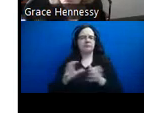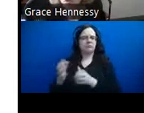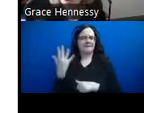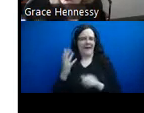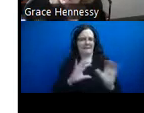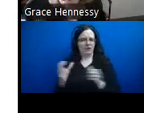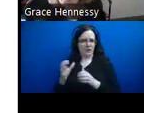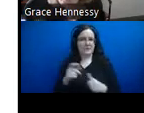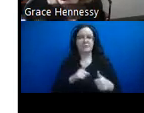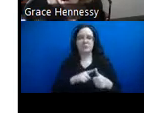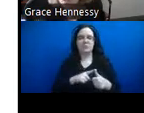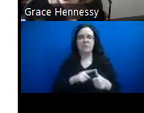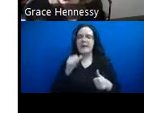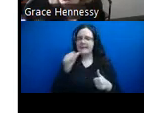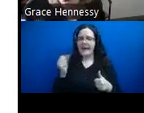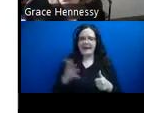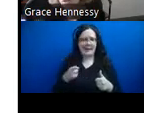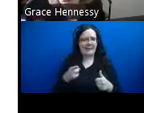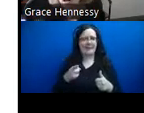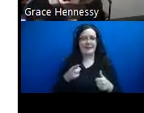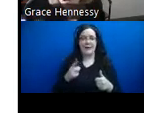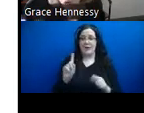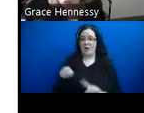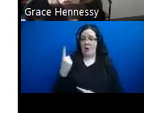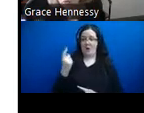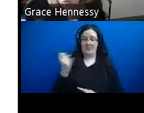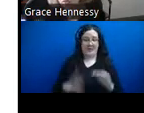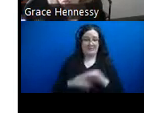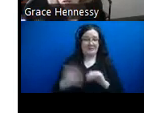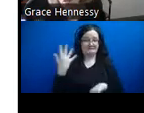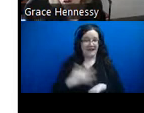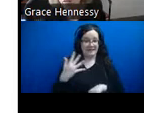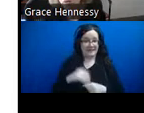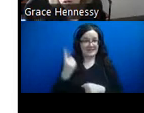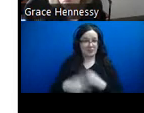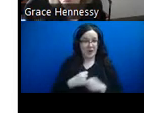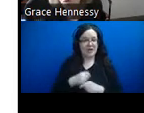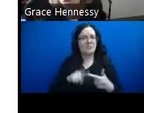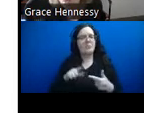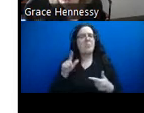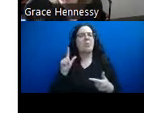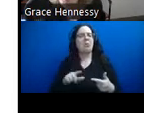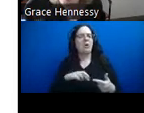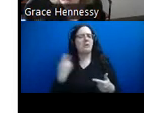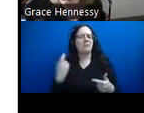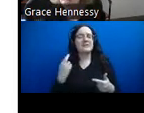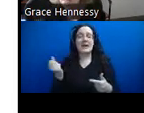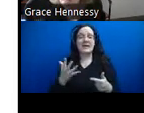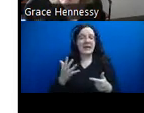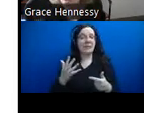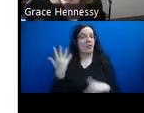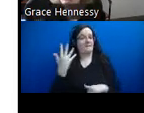group, who had never gambled 5 or more times in 1 year, low-risk gambling, who had gambled 5 or more times in 1 year but did not meet